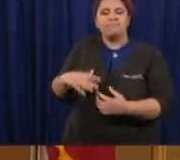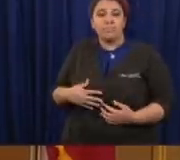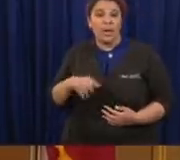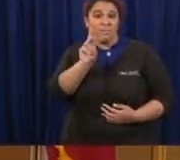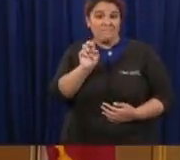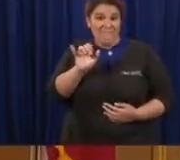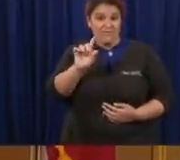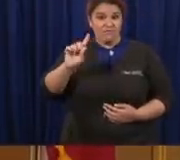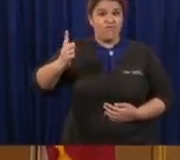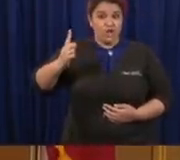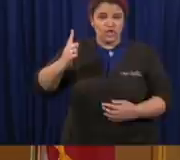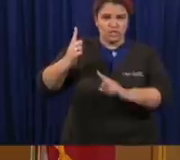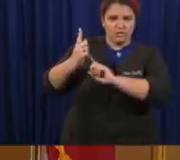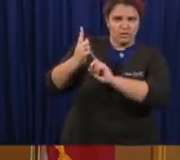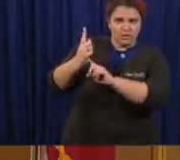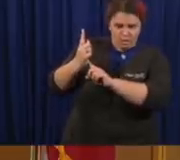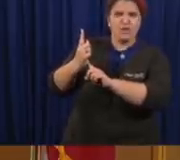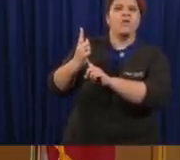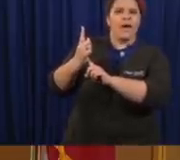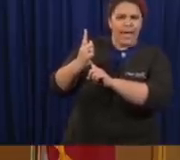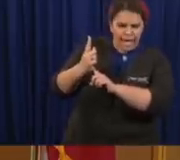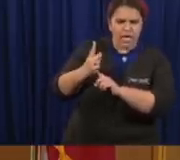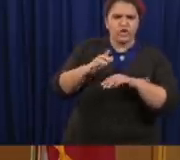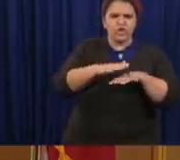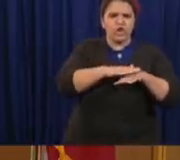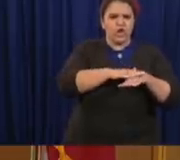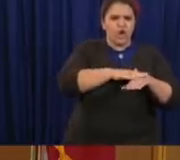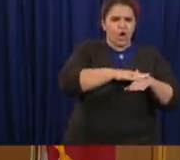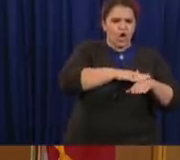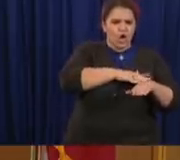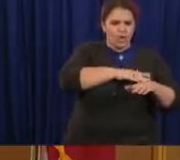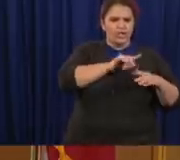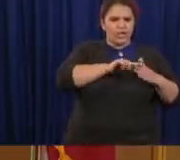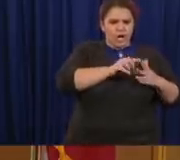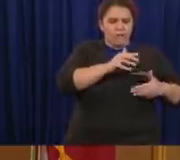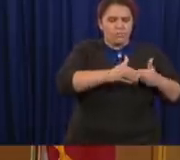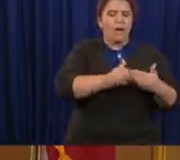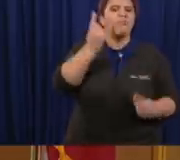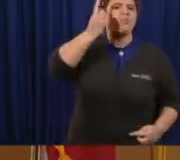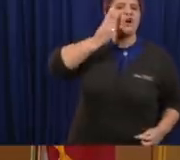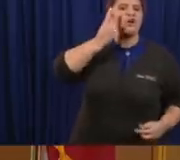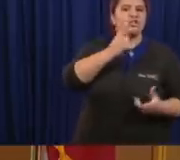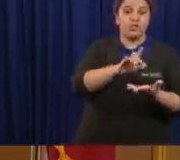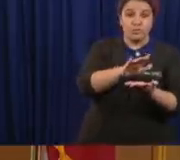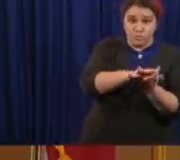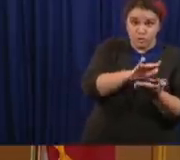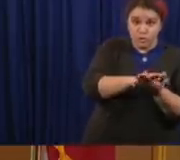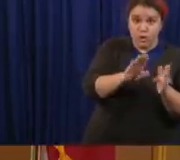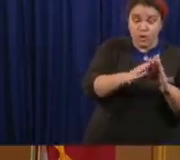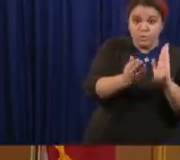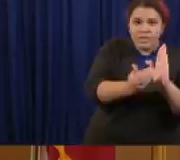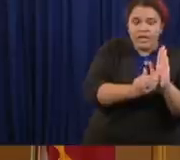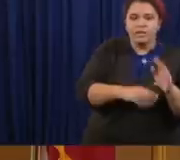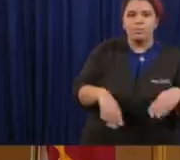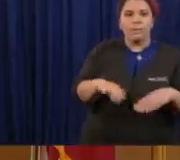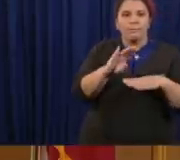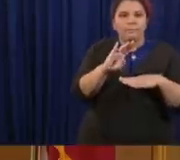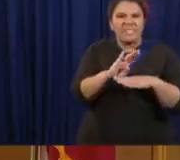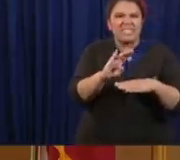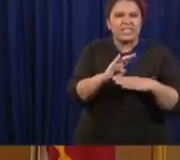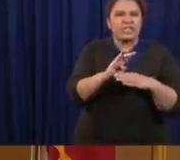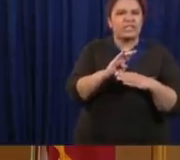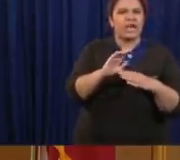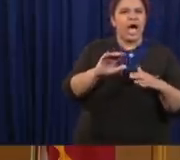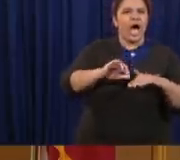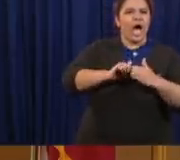order expire? Kids go back to school? Businesses, will they have to apply for permission to reopen under the criteria that you've